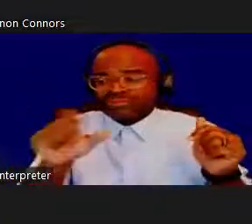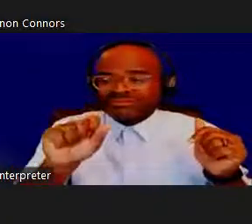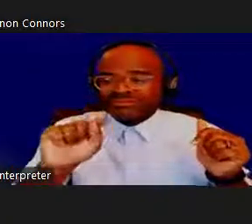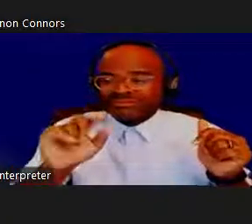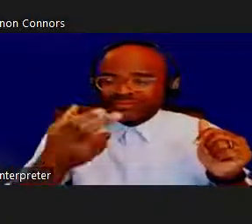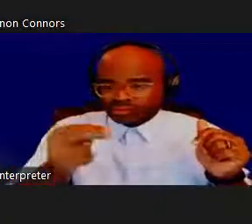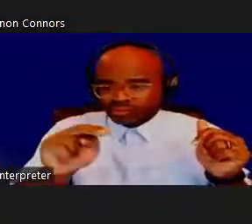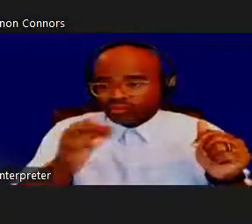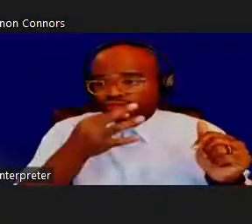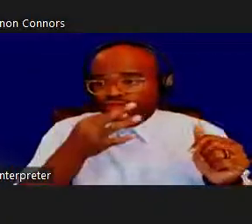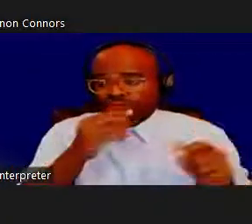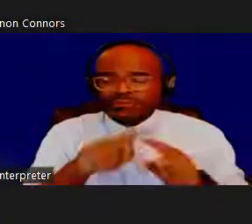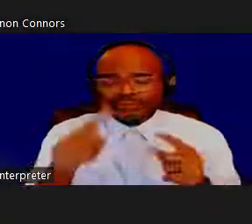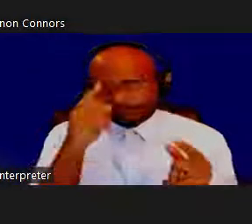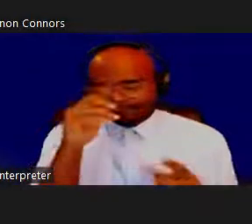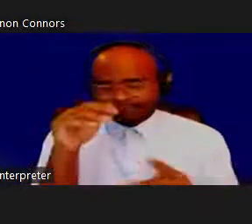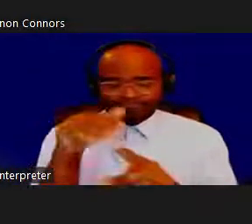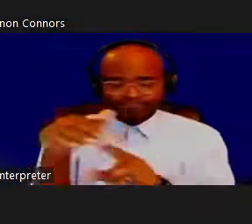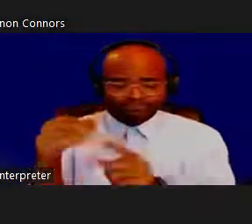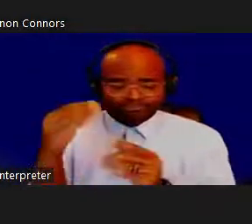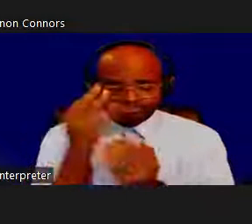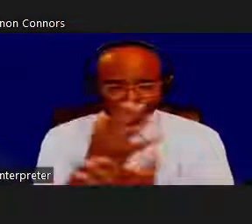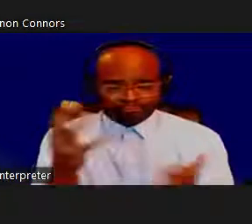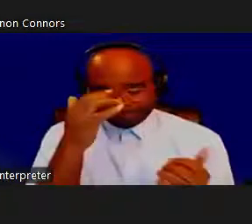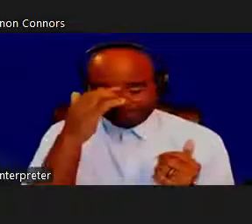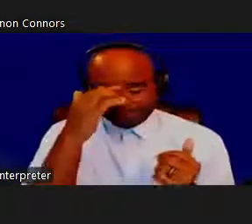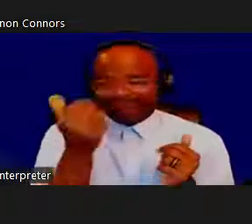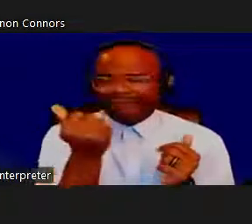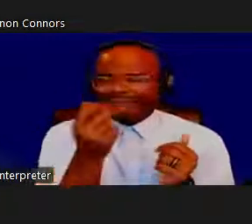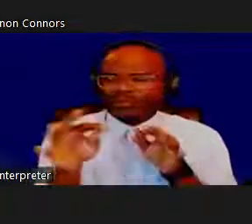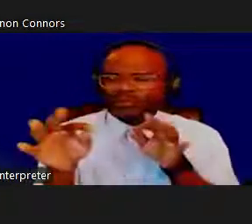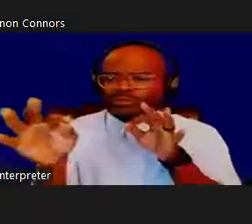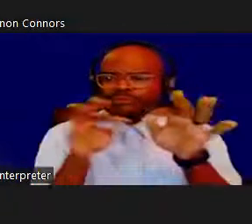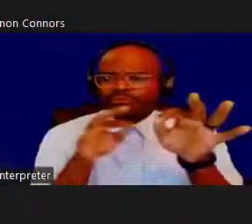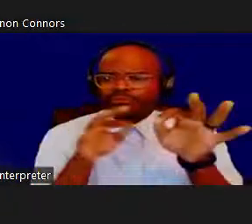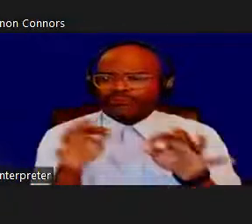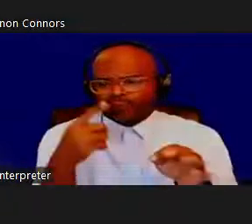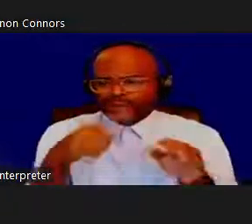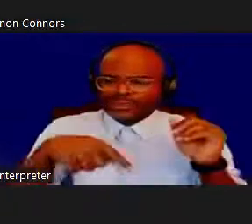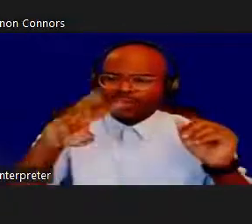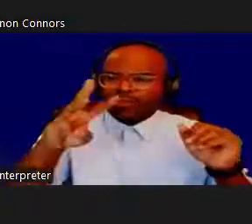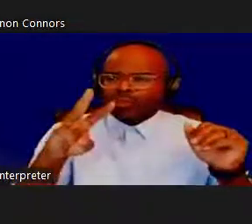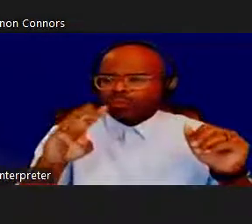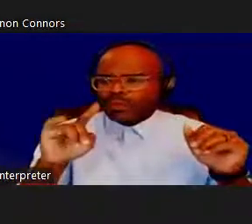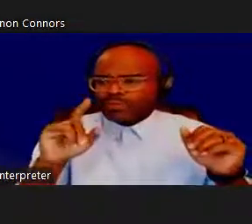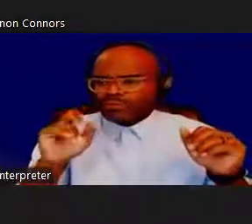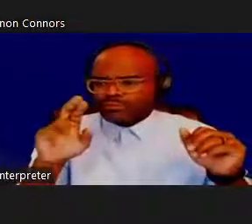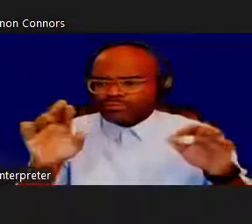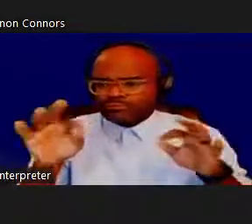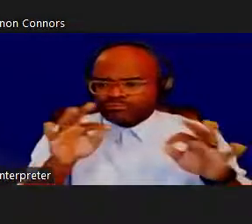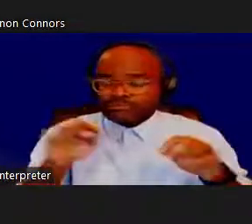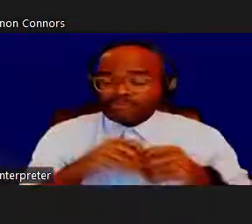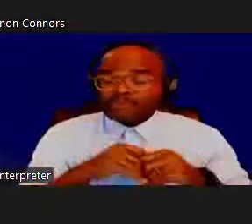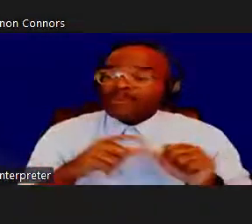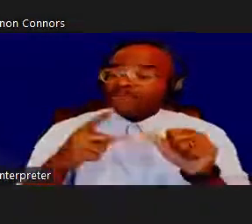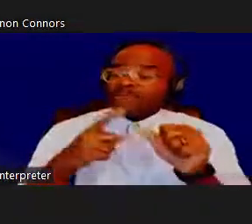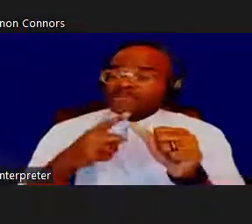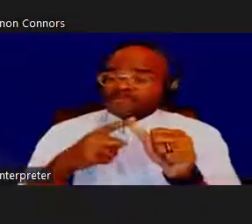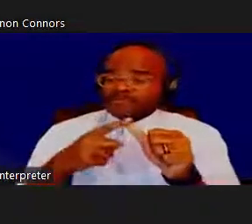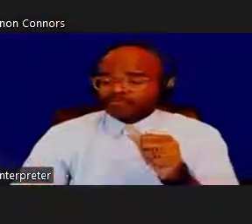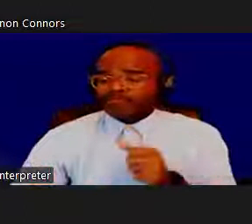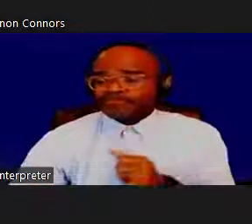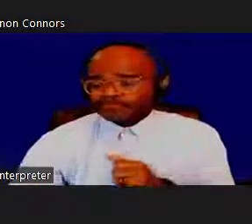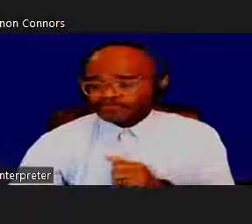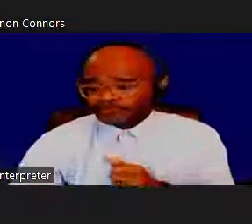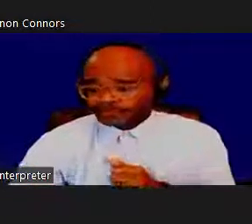moments, but first I'd like to remind you of a few logistical details for our webinar. First and foremost, if you'd like to